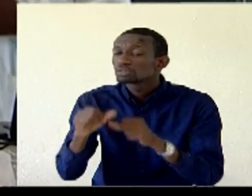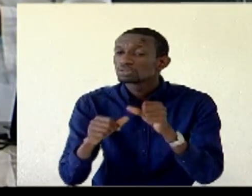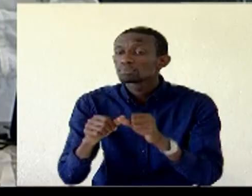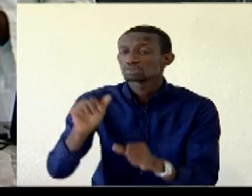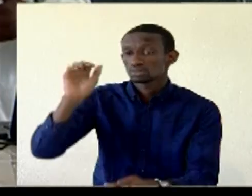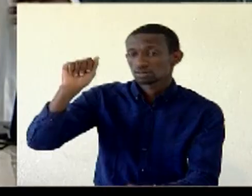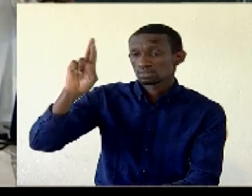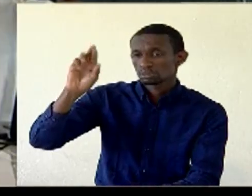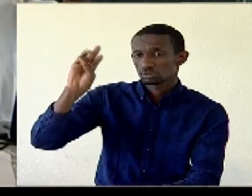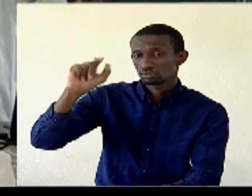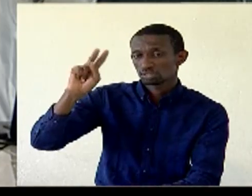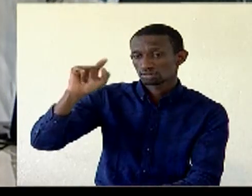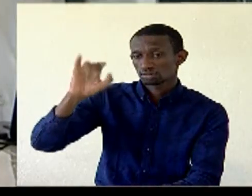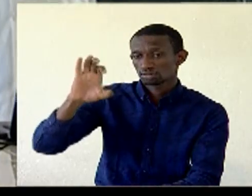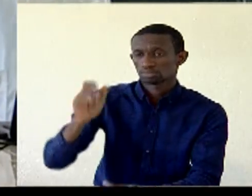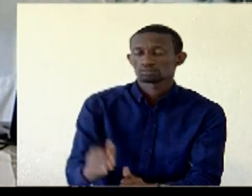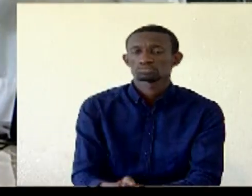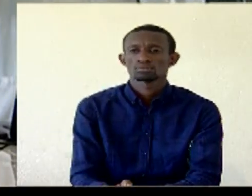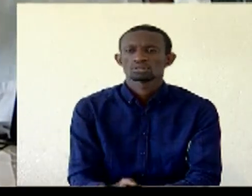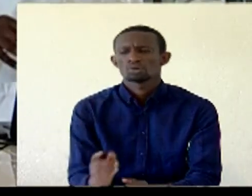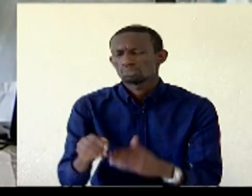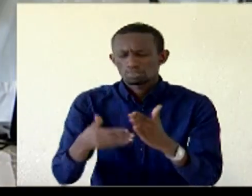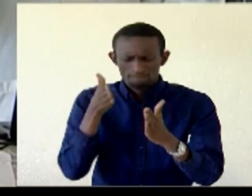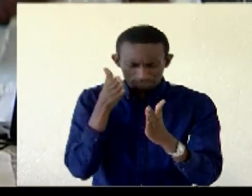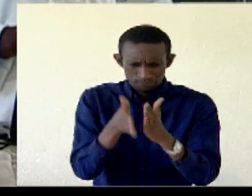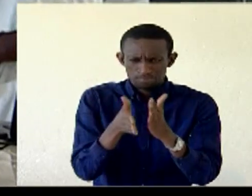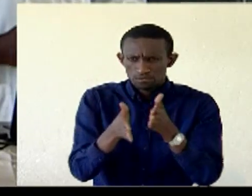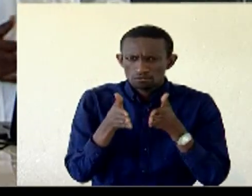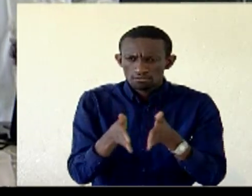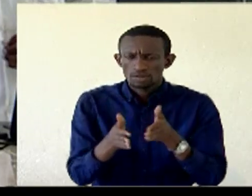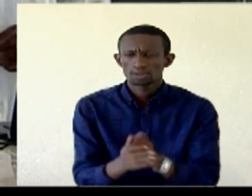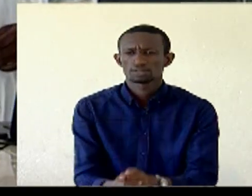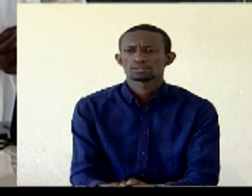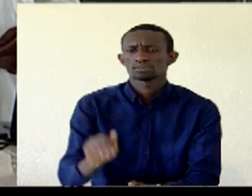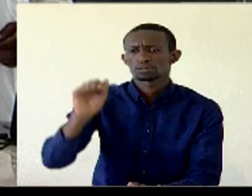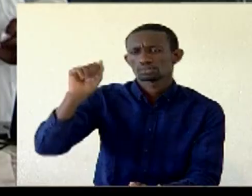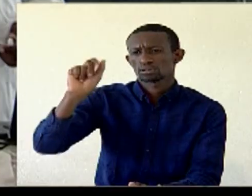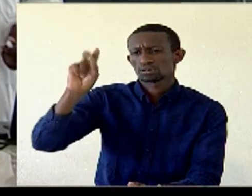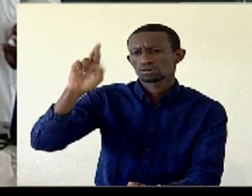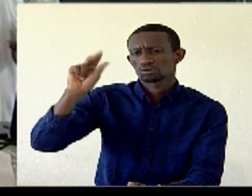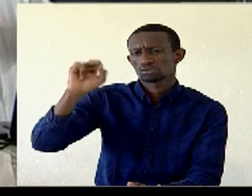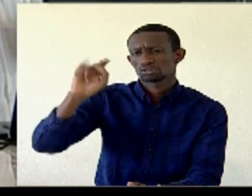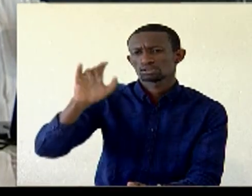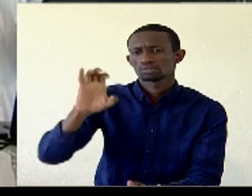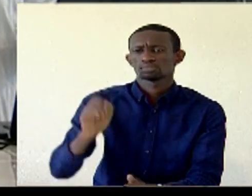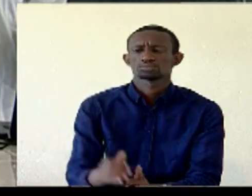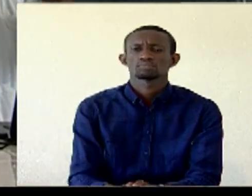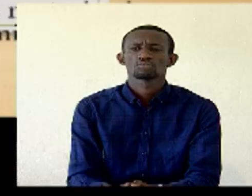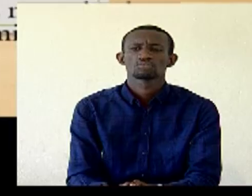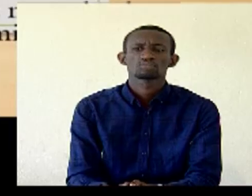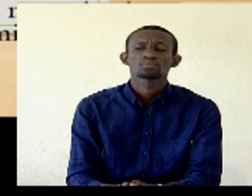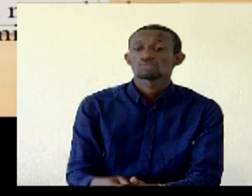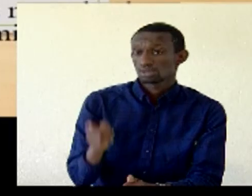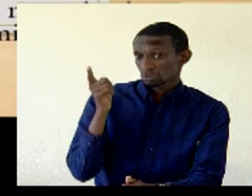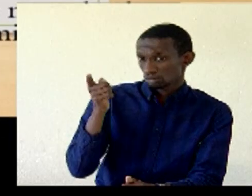emphasize the compounds that have the aromatic ring. That is the benzene ring. So the aromatic amines or the